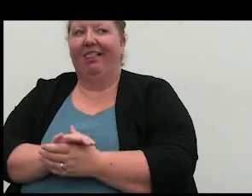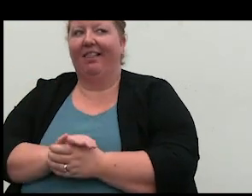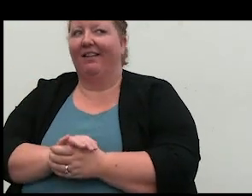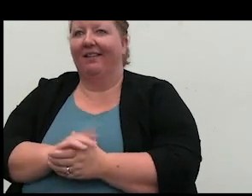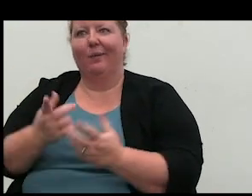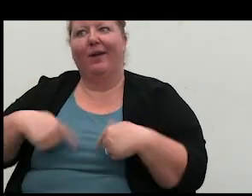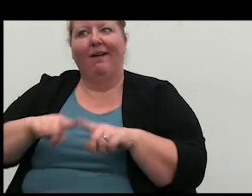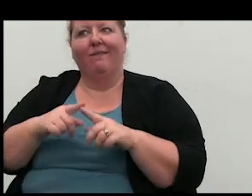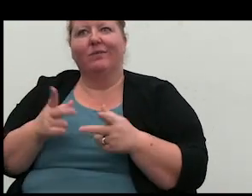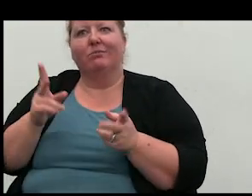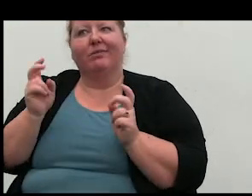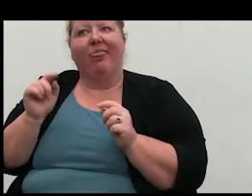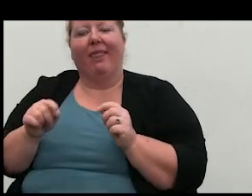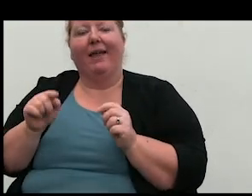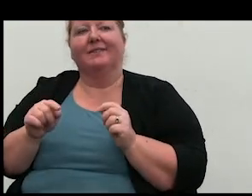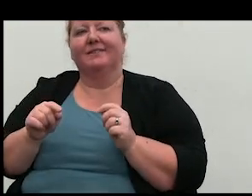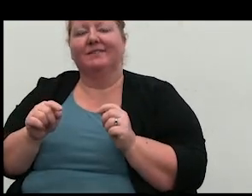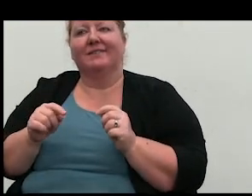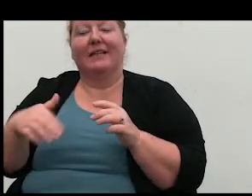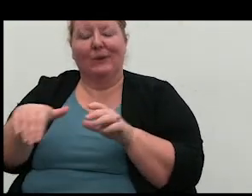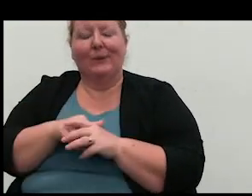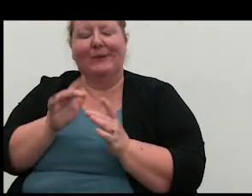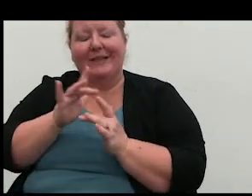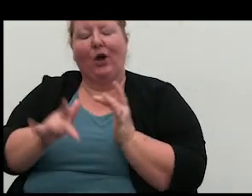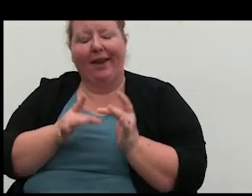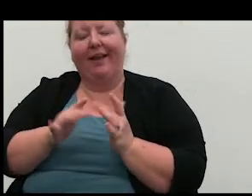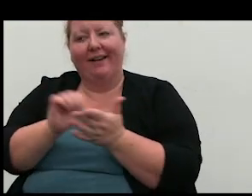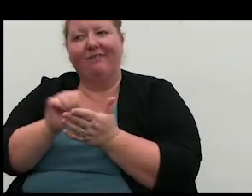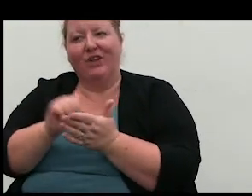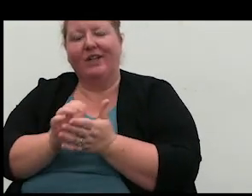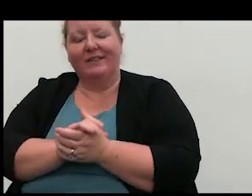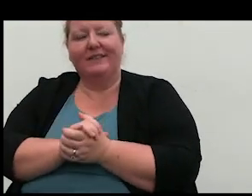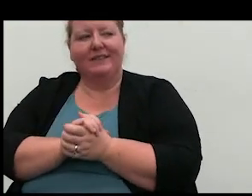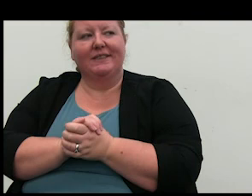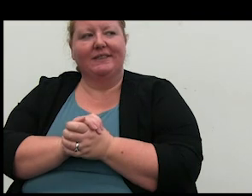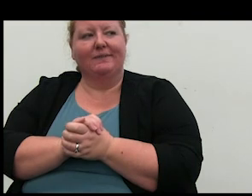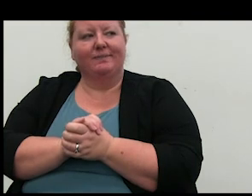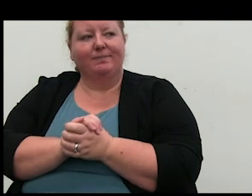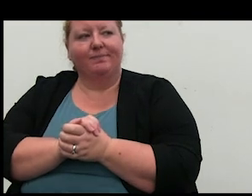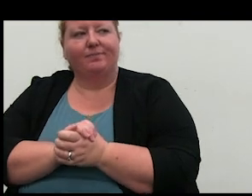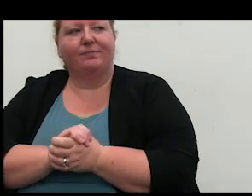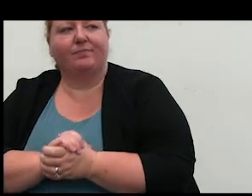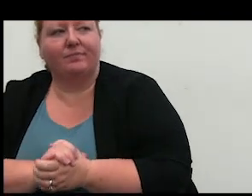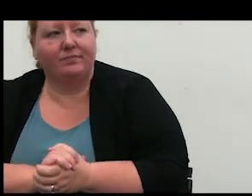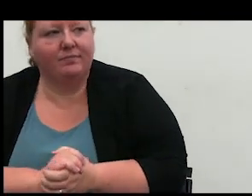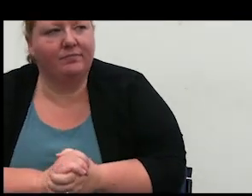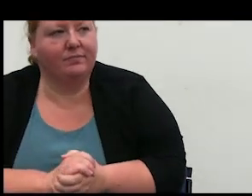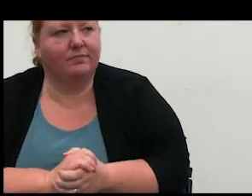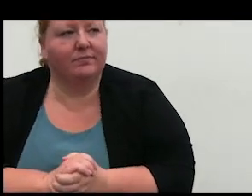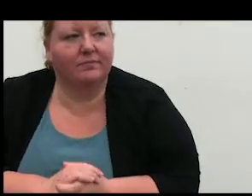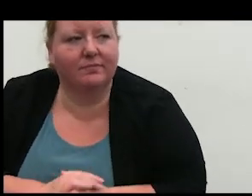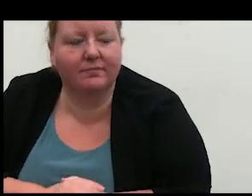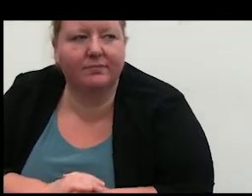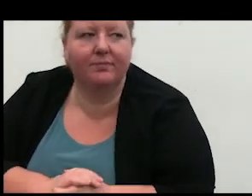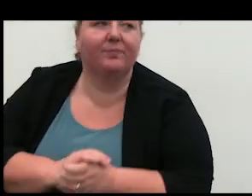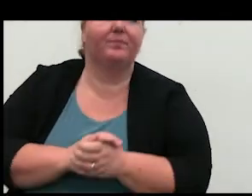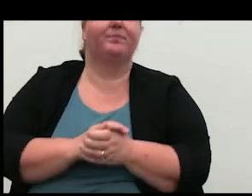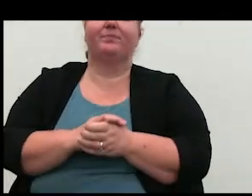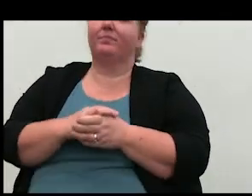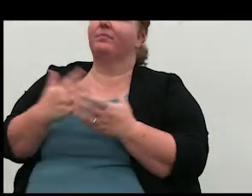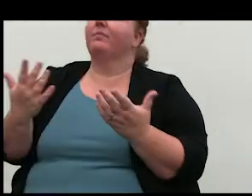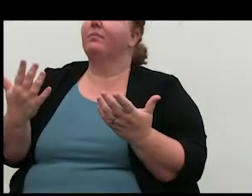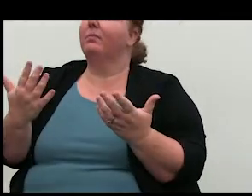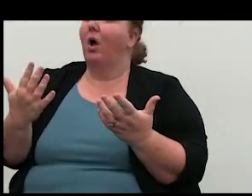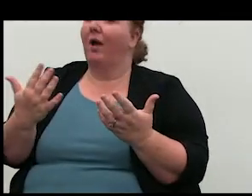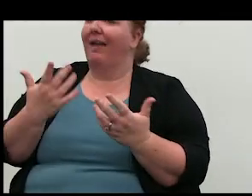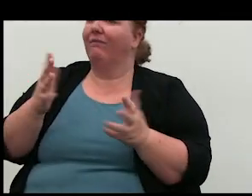all need to pick up, including online adverts. But when you're profiled and